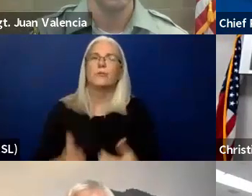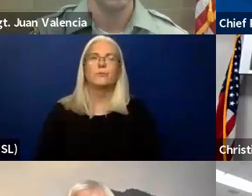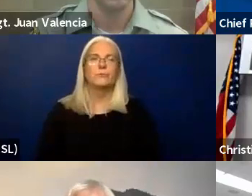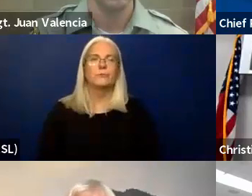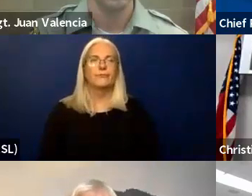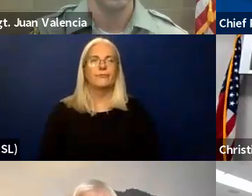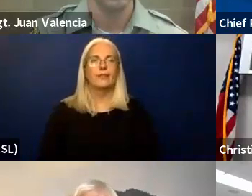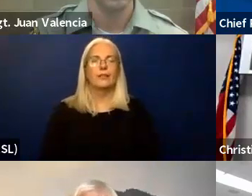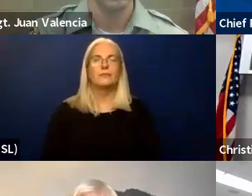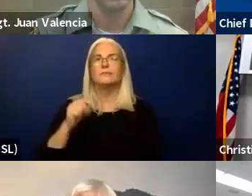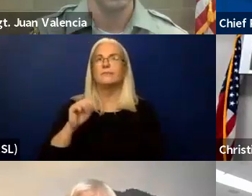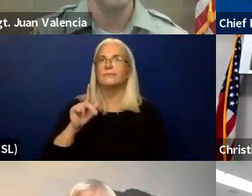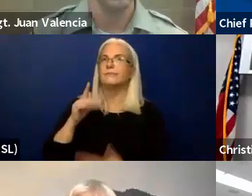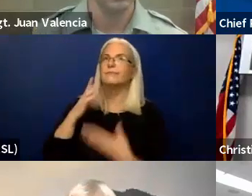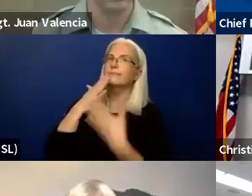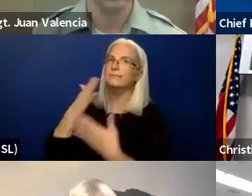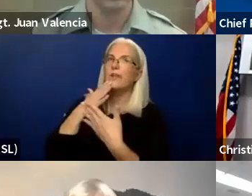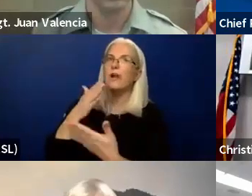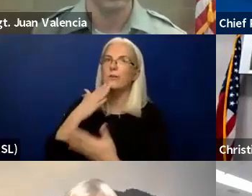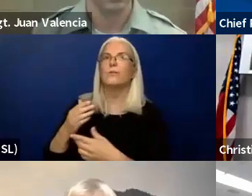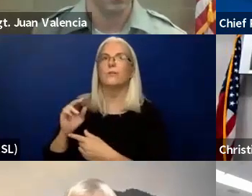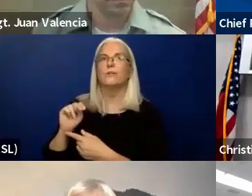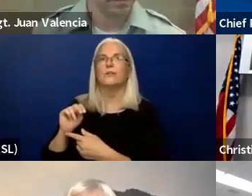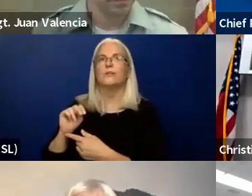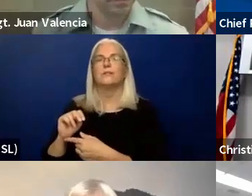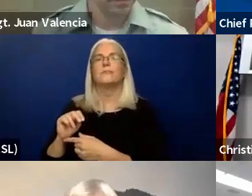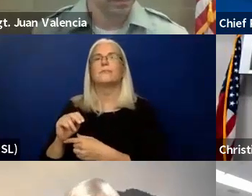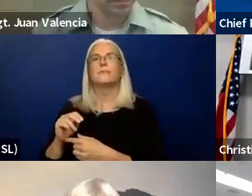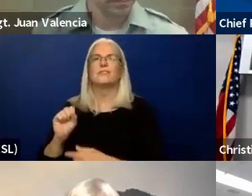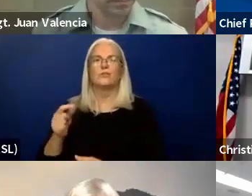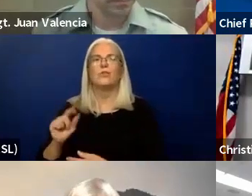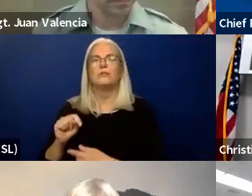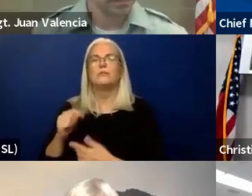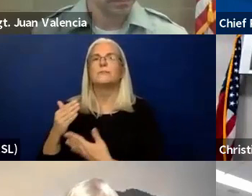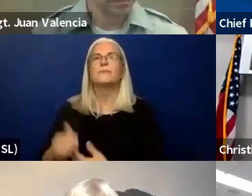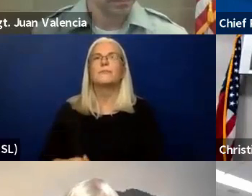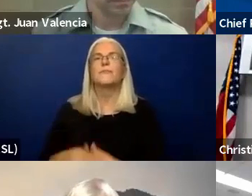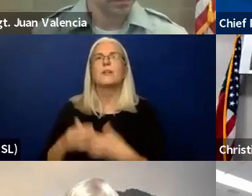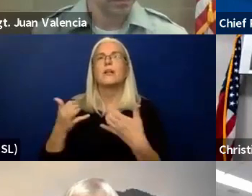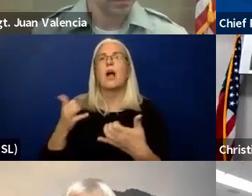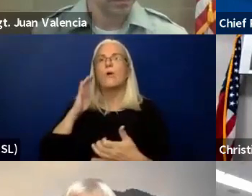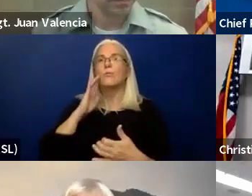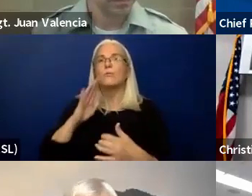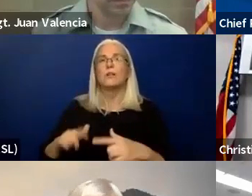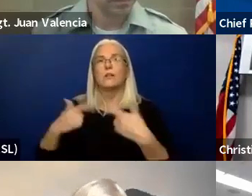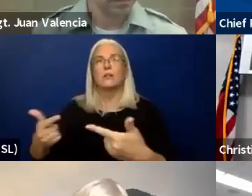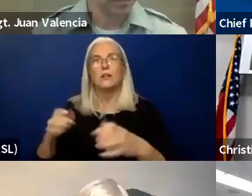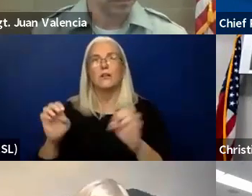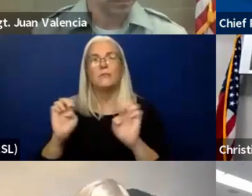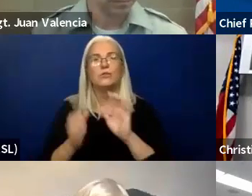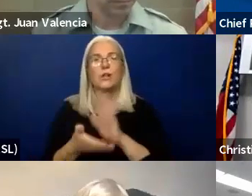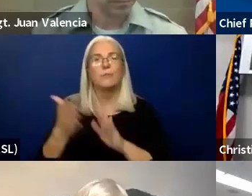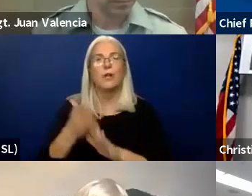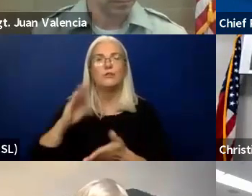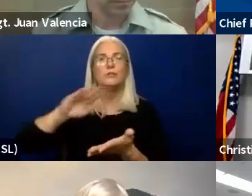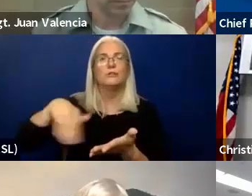Great. Great. Thank you, Sergeant. Now, for an update on what is happening at the Emergency Operations Center at the County Government